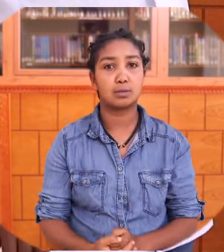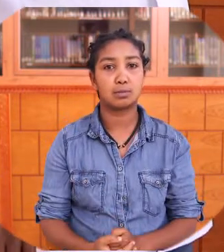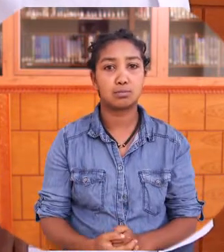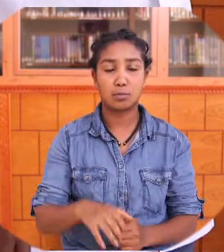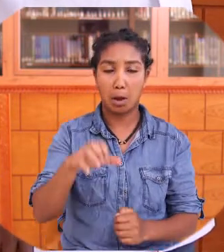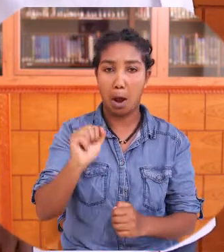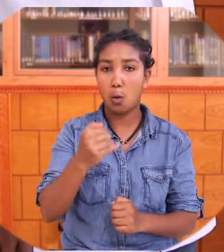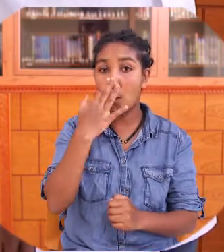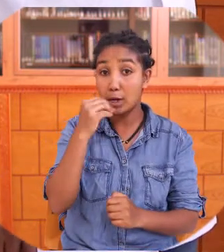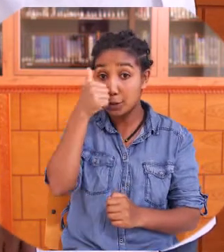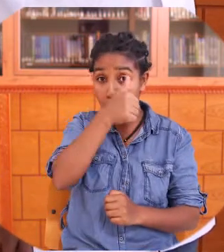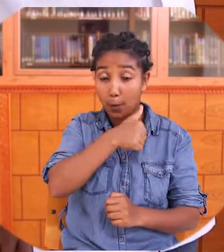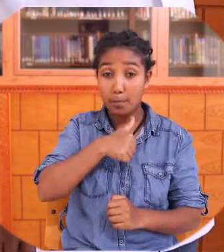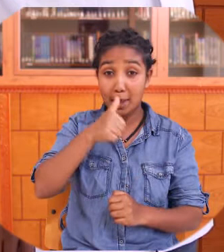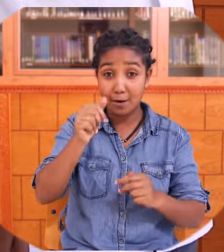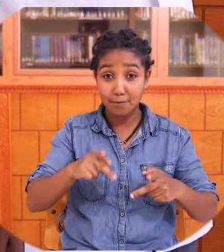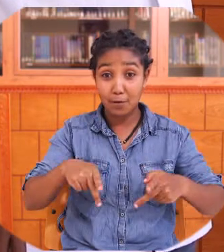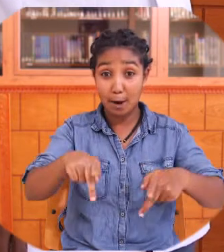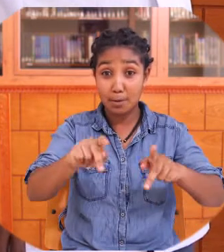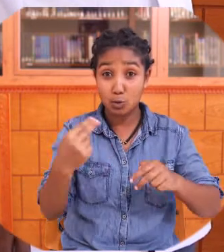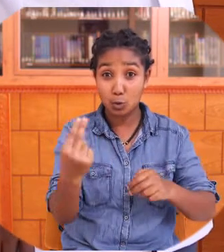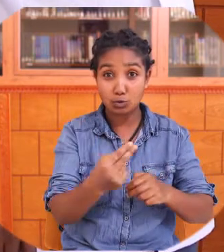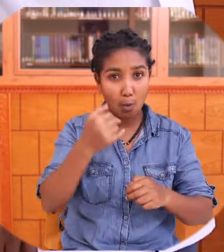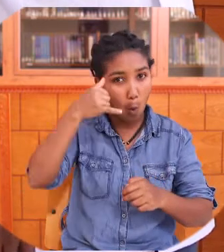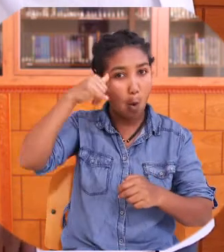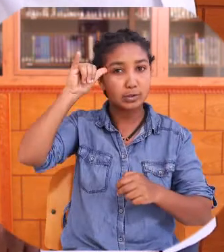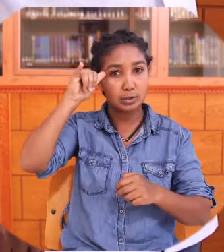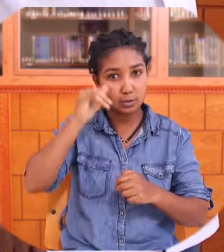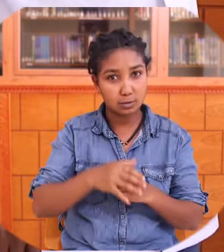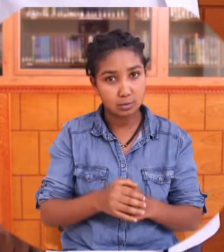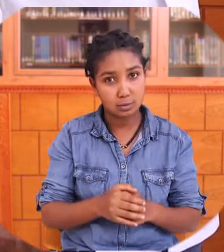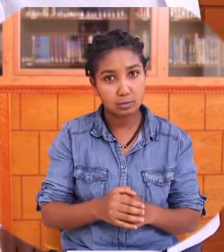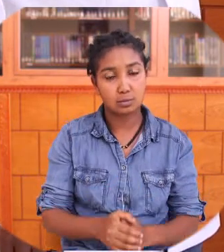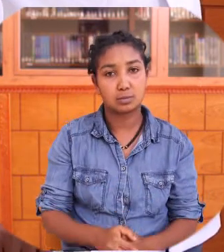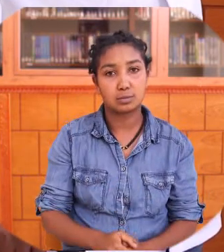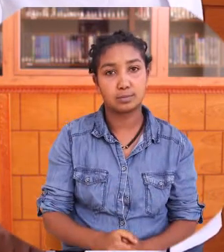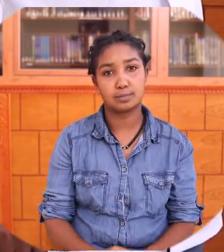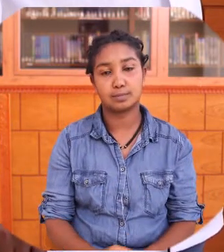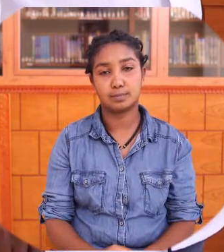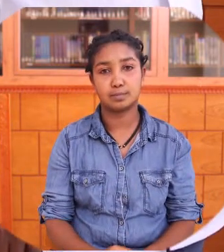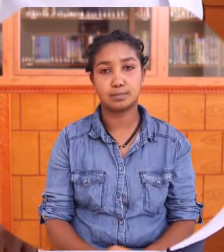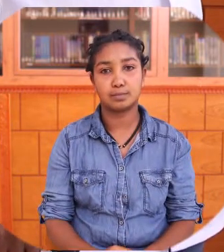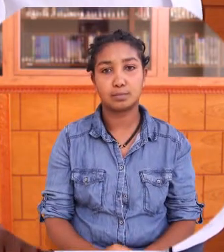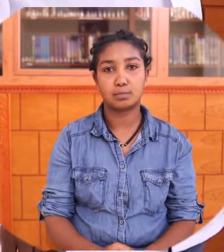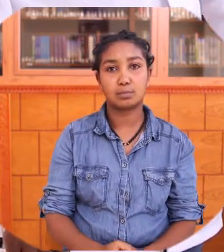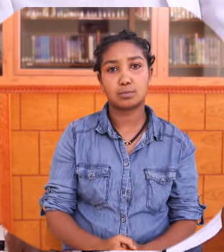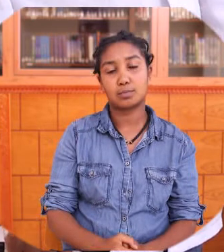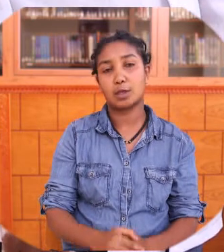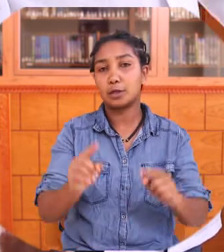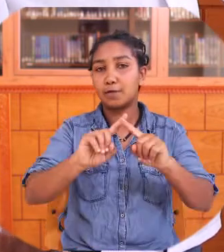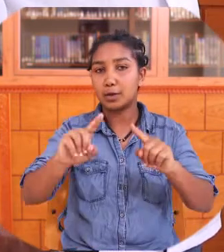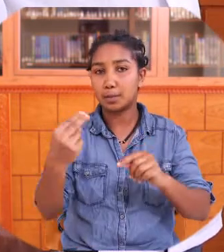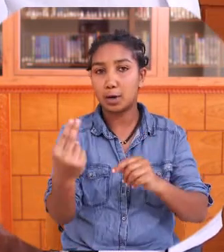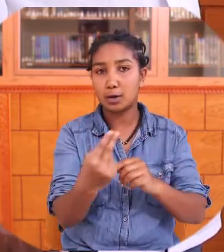Yeah, commonly in Ethiopia, farmers used oxes or an ox for plowing purpose and the threshing